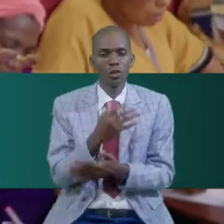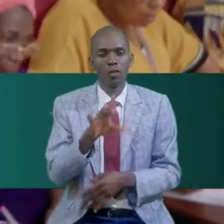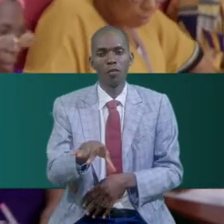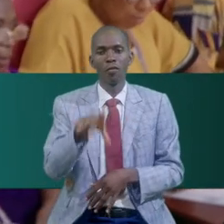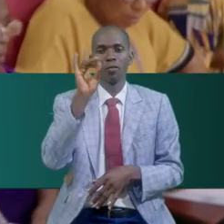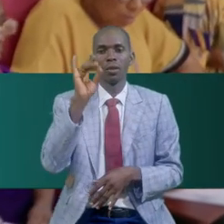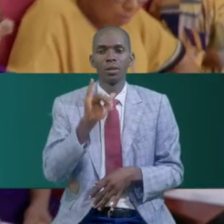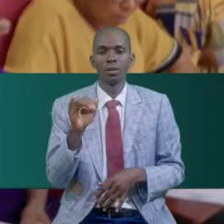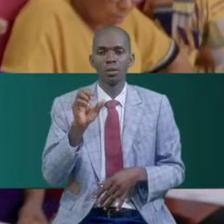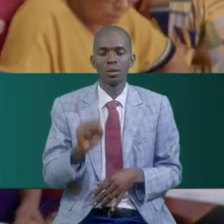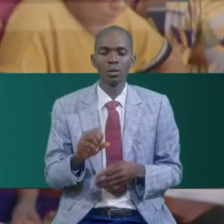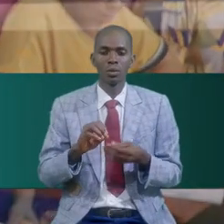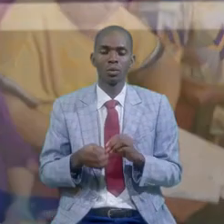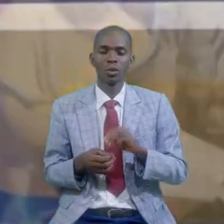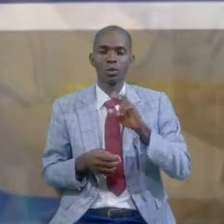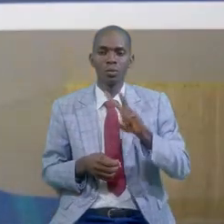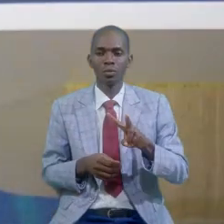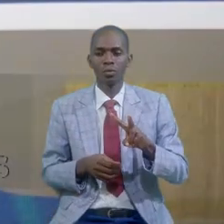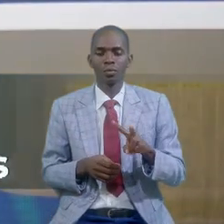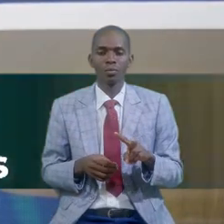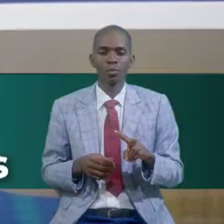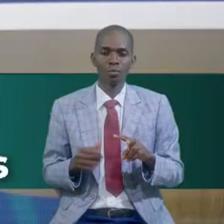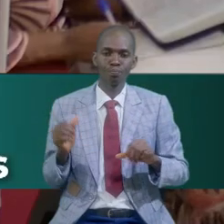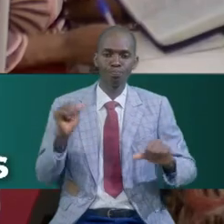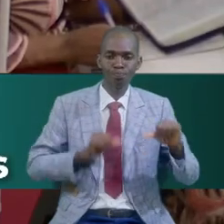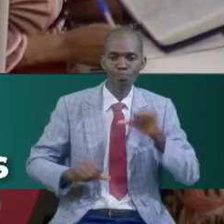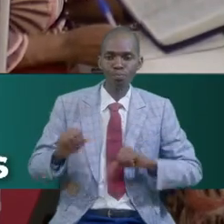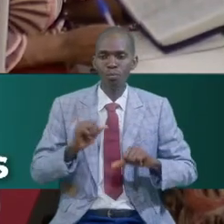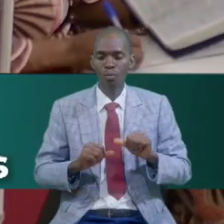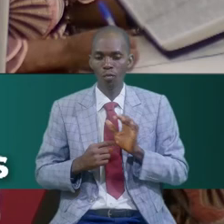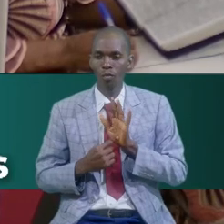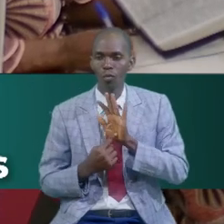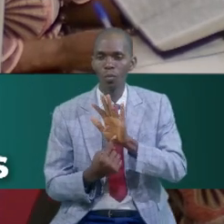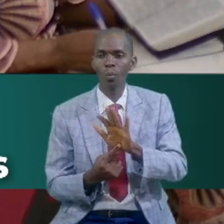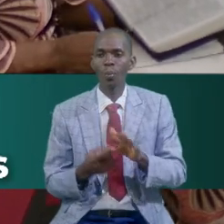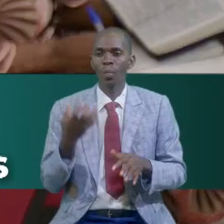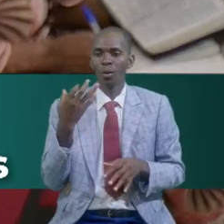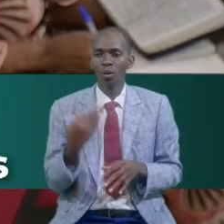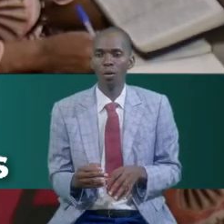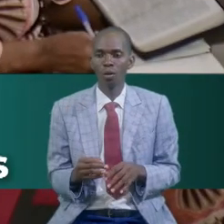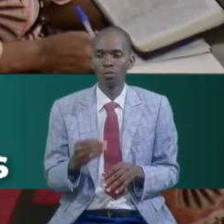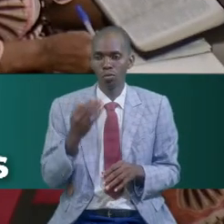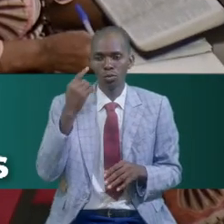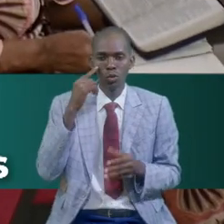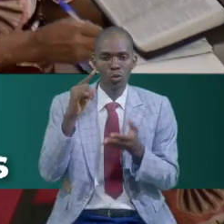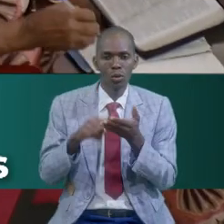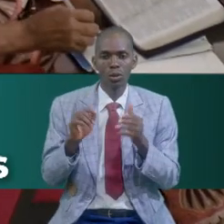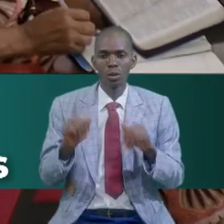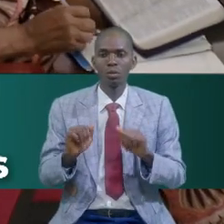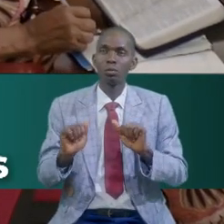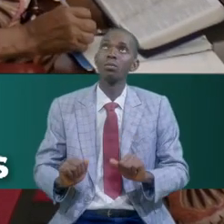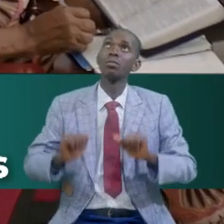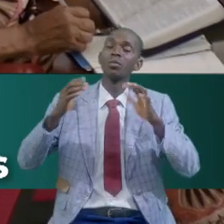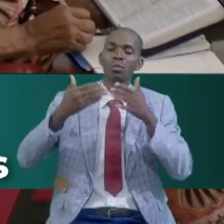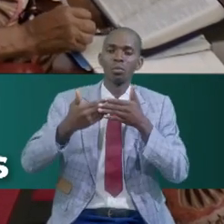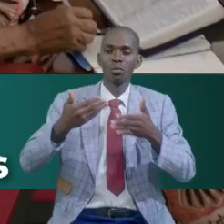two, dramatic demonstration of noble dedication before